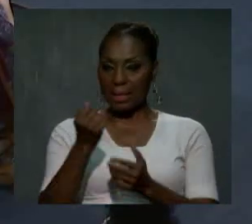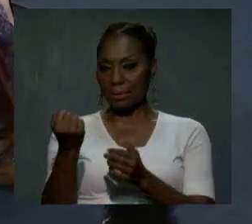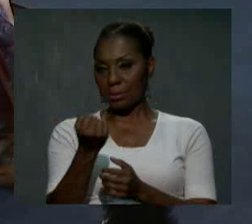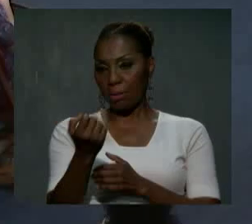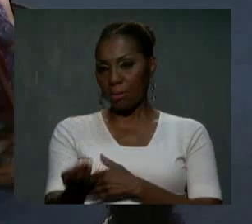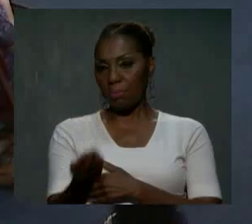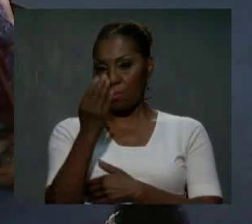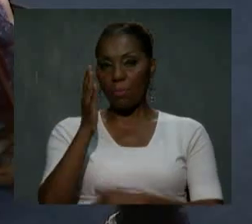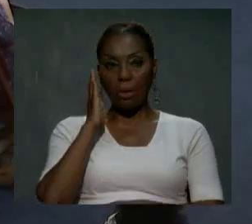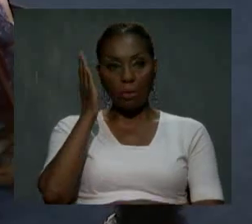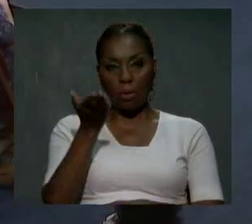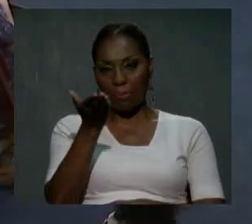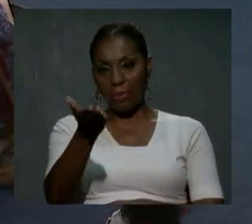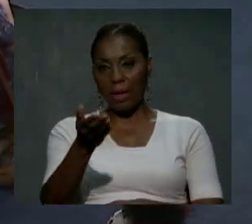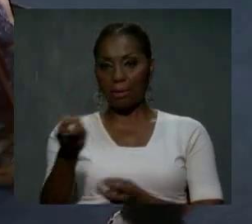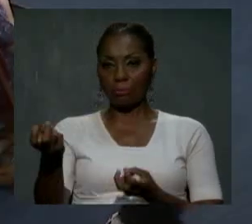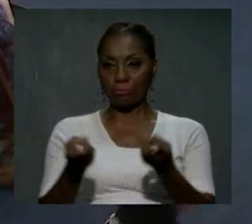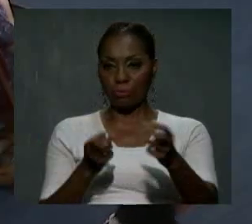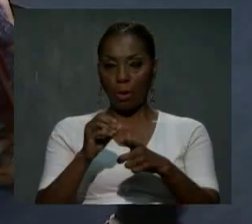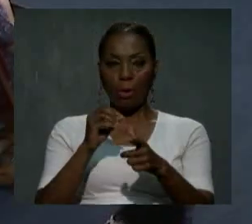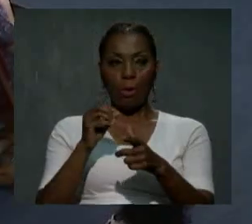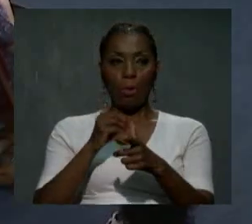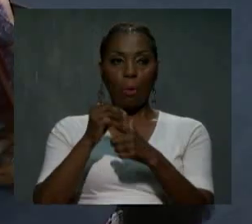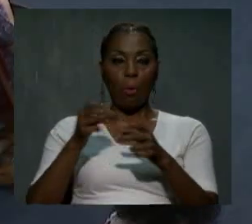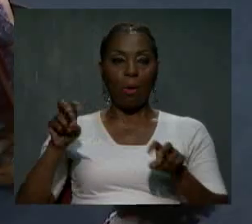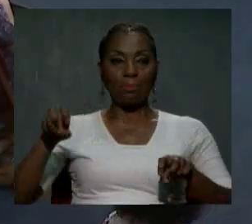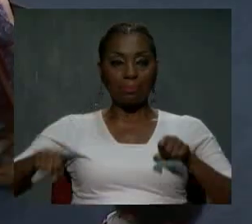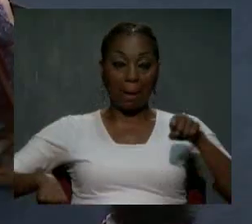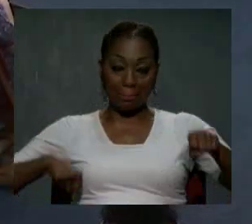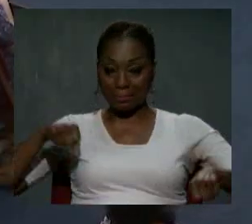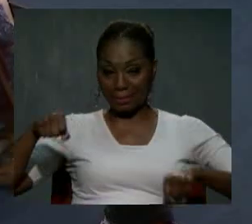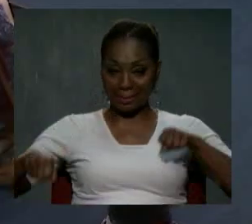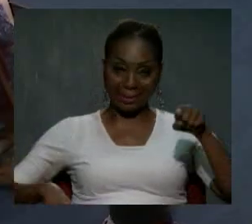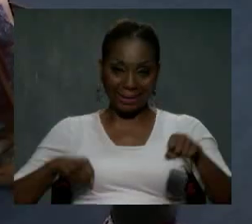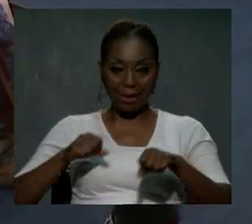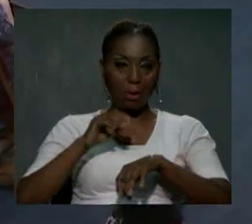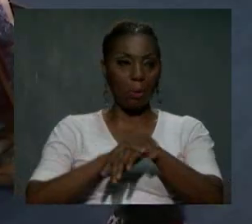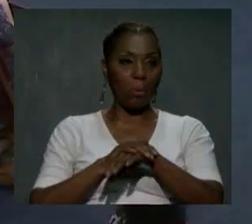going to find him either on roller skates or a bicycle down at the river.